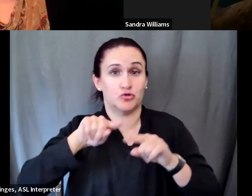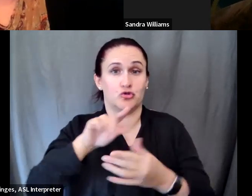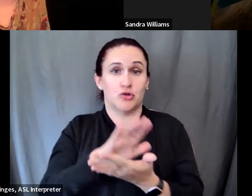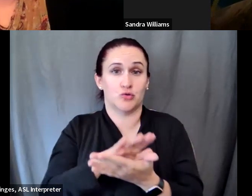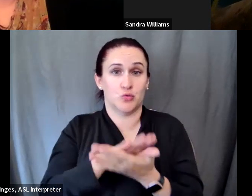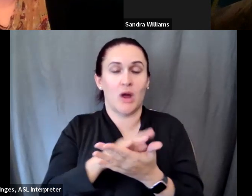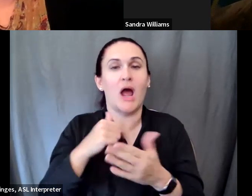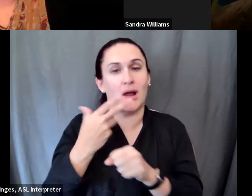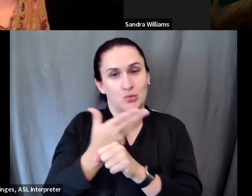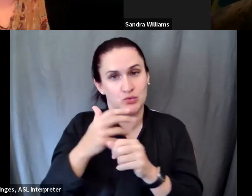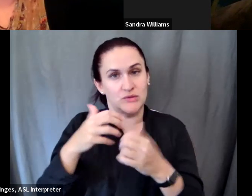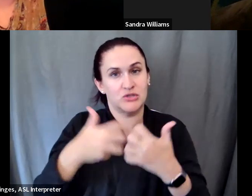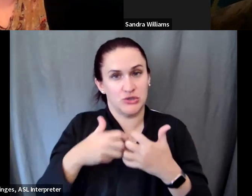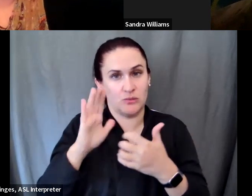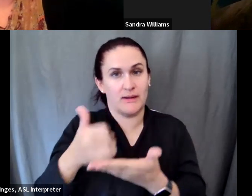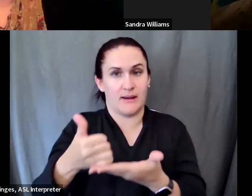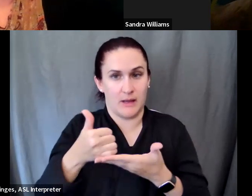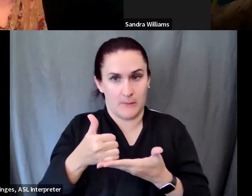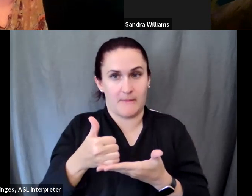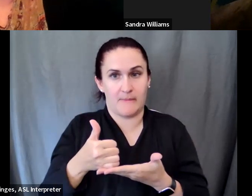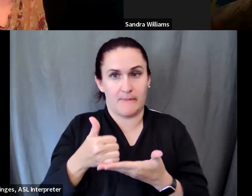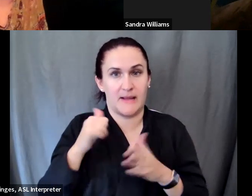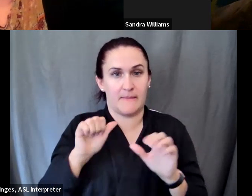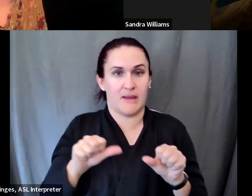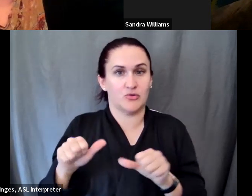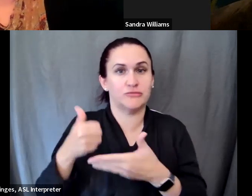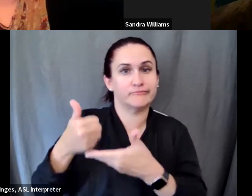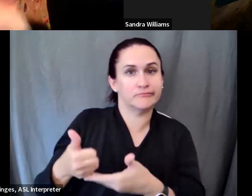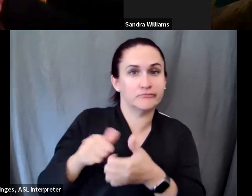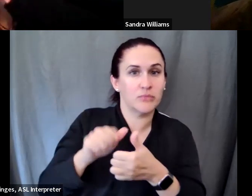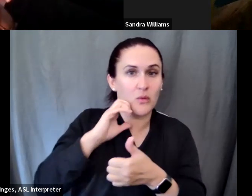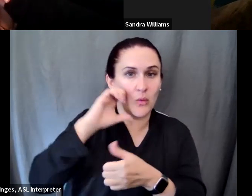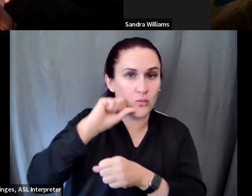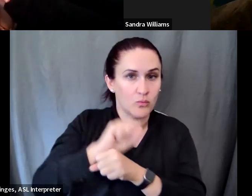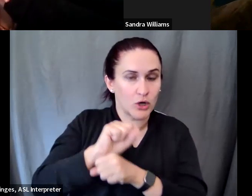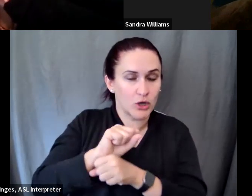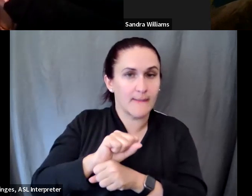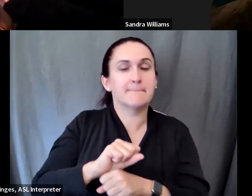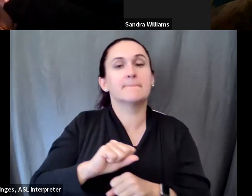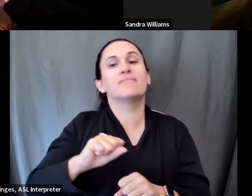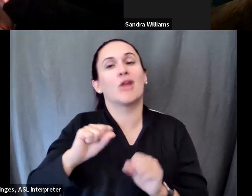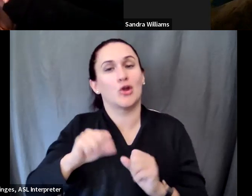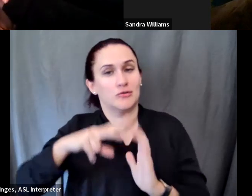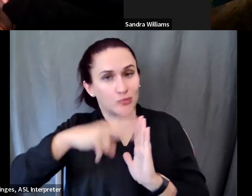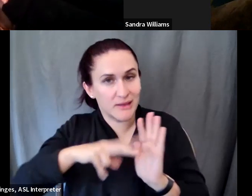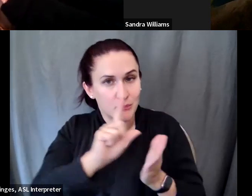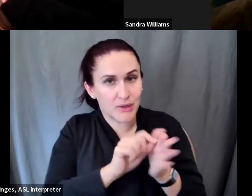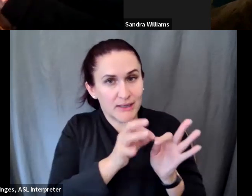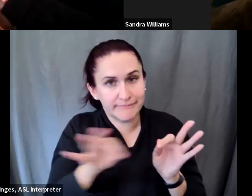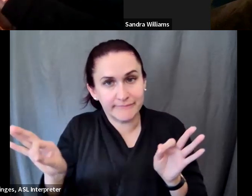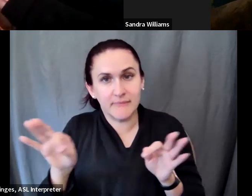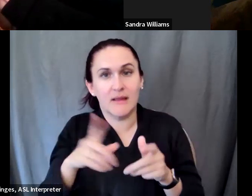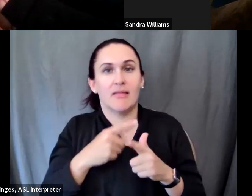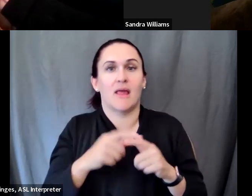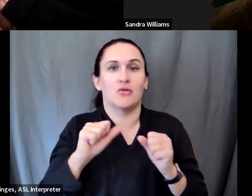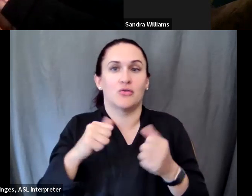machine that would help me be able to help them with their homework. I could read the print and help